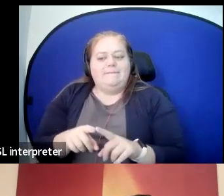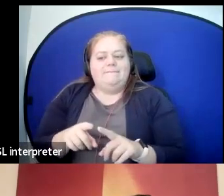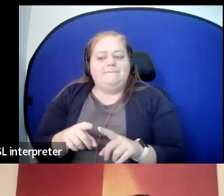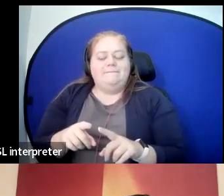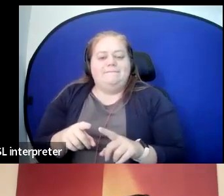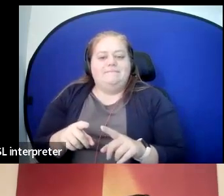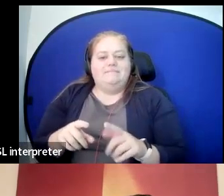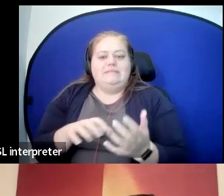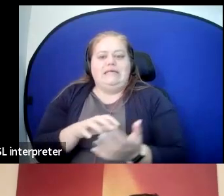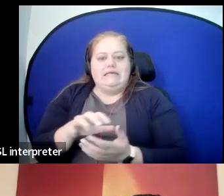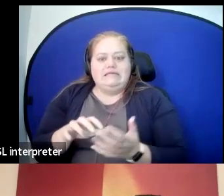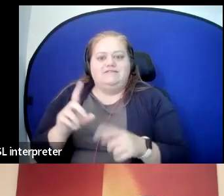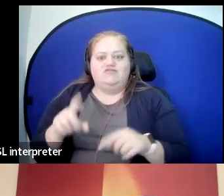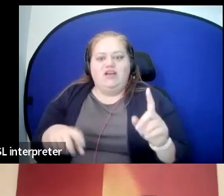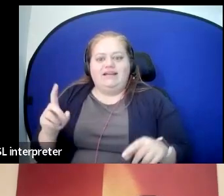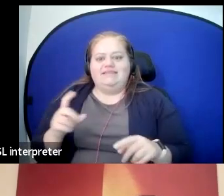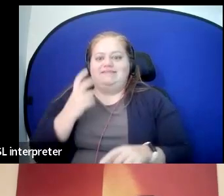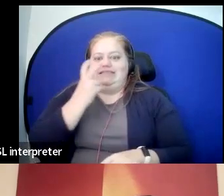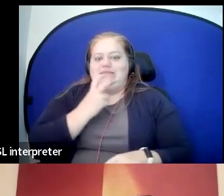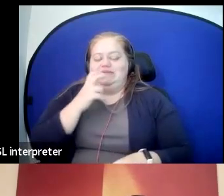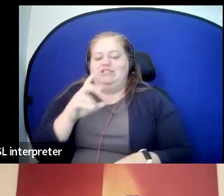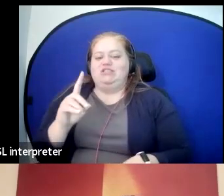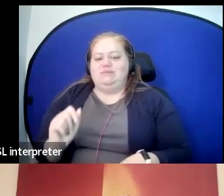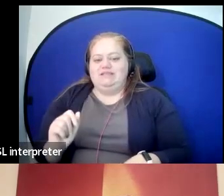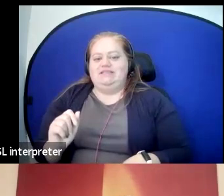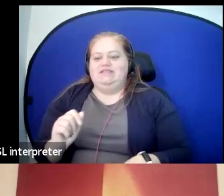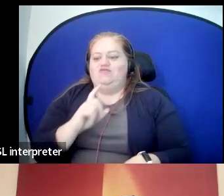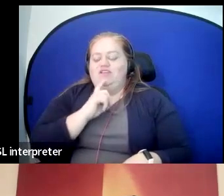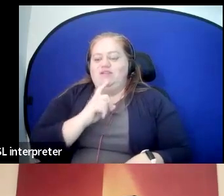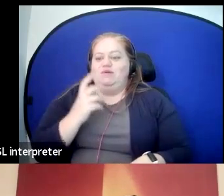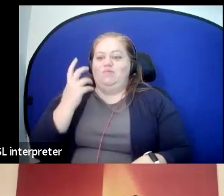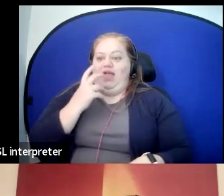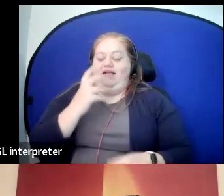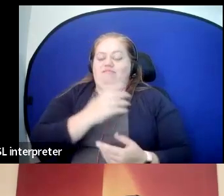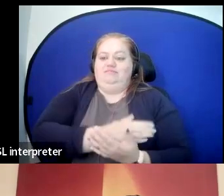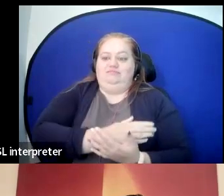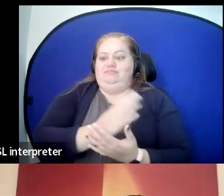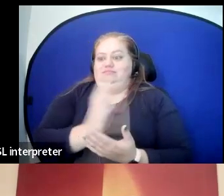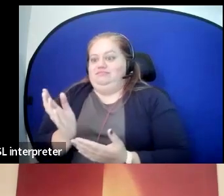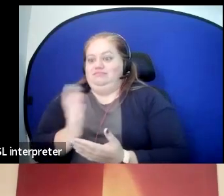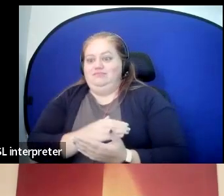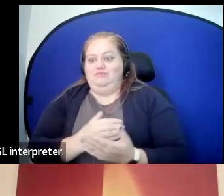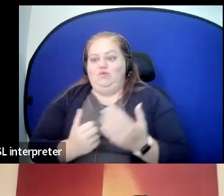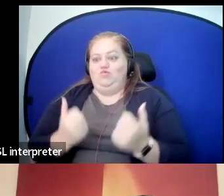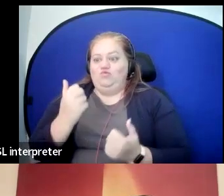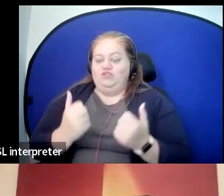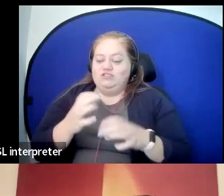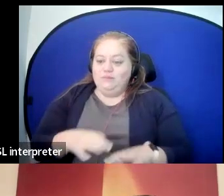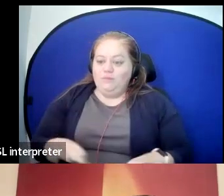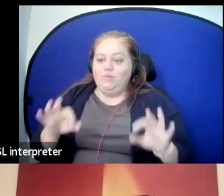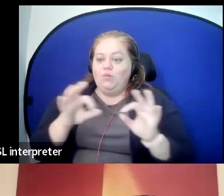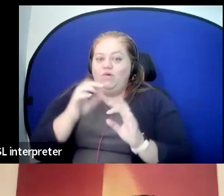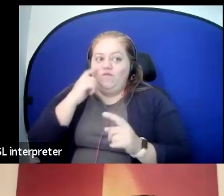huge variety of forms of speech disabilities that actually kind of strongly impact like not only like what matters in terms of like, you know,